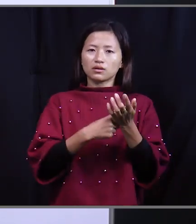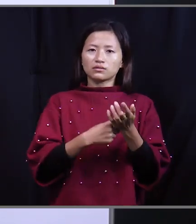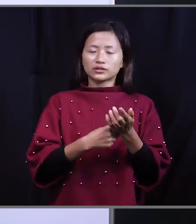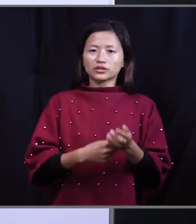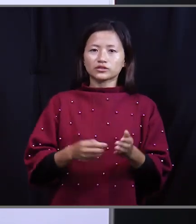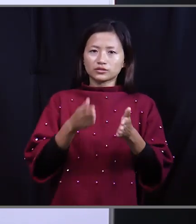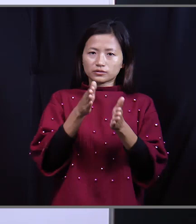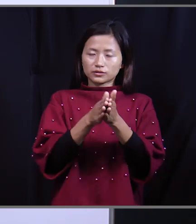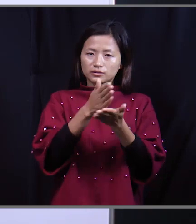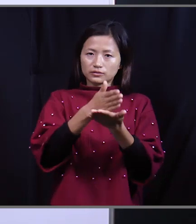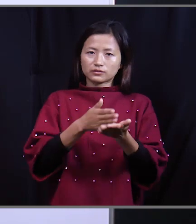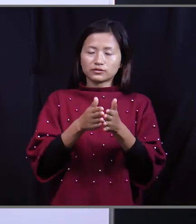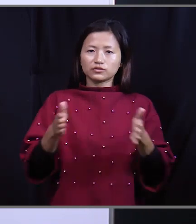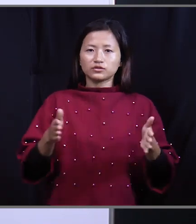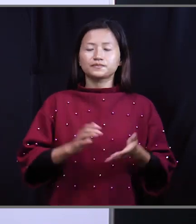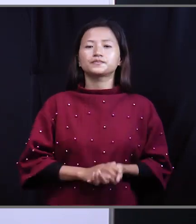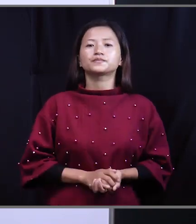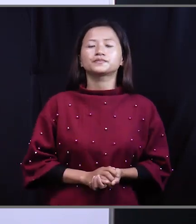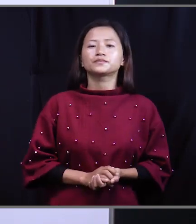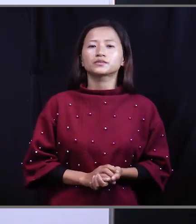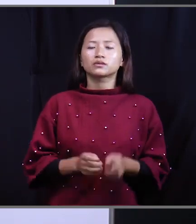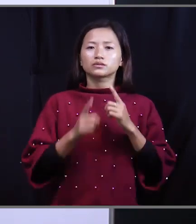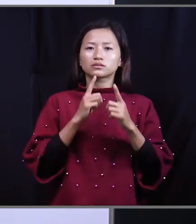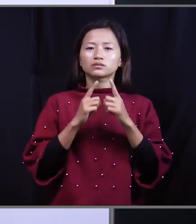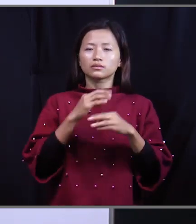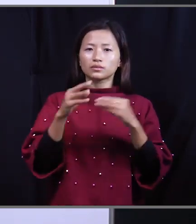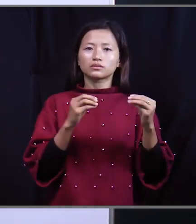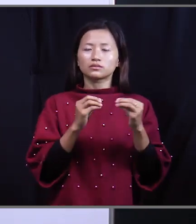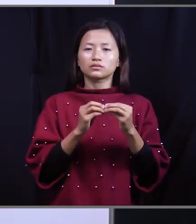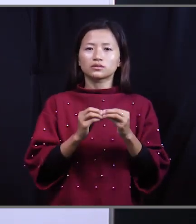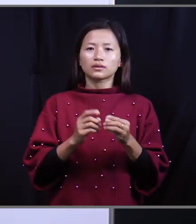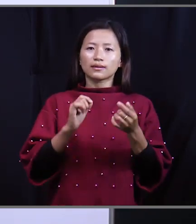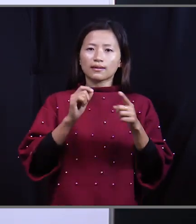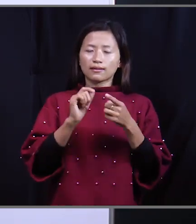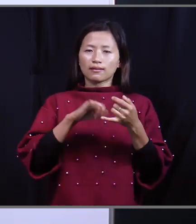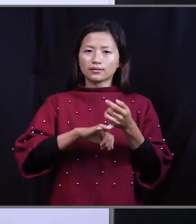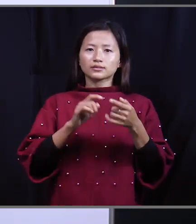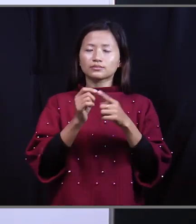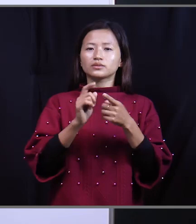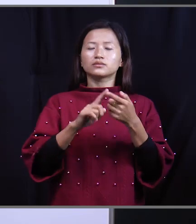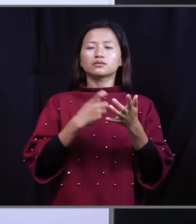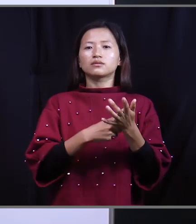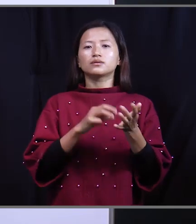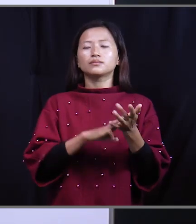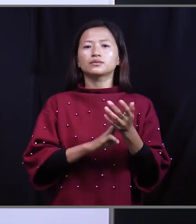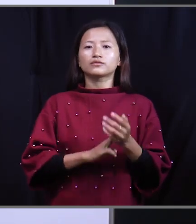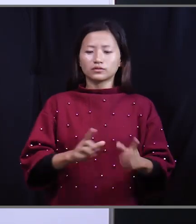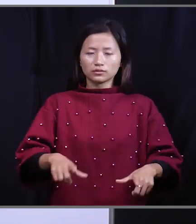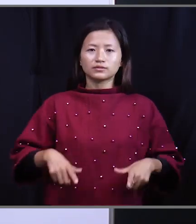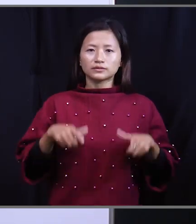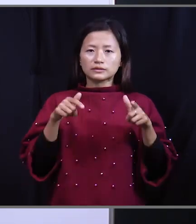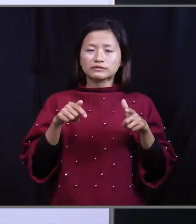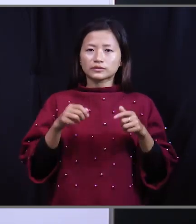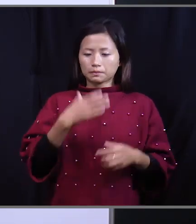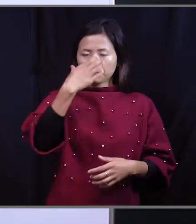division. That means it is you are going to talk about the sperm and egg of a living being. Remember